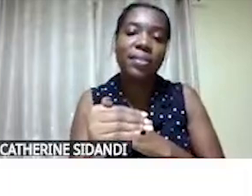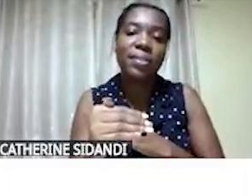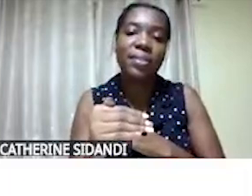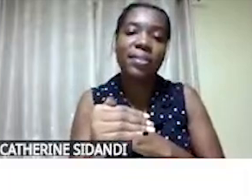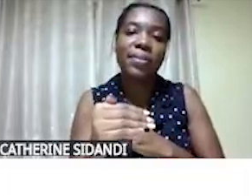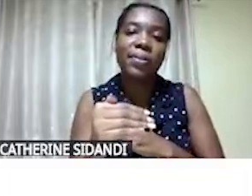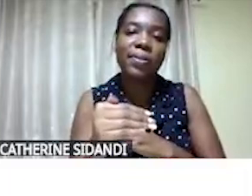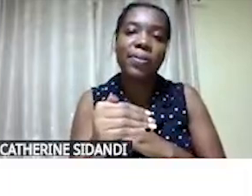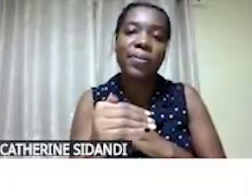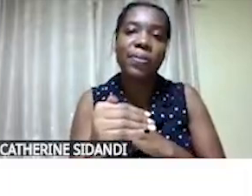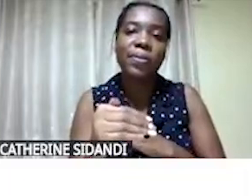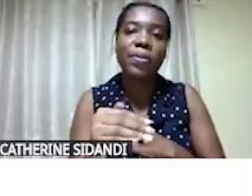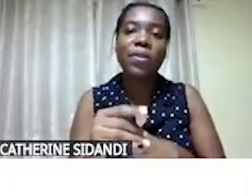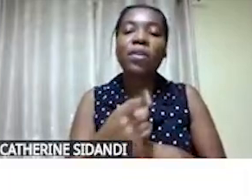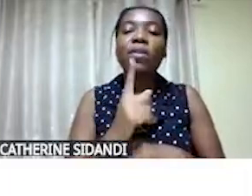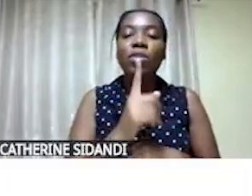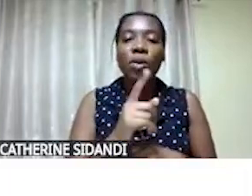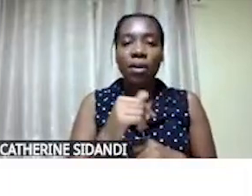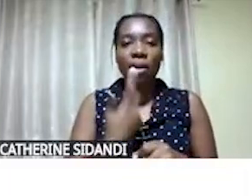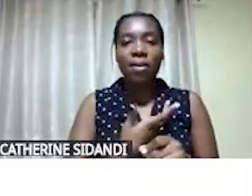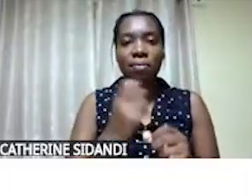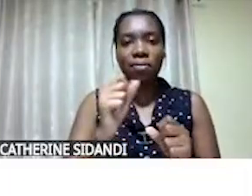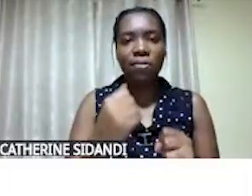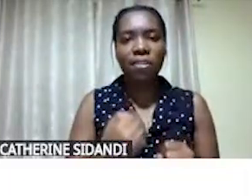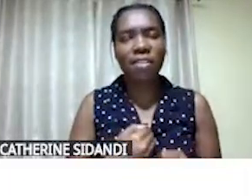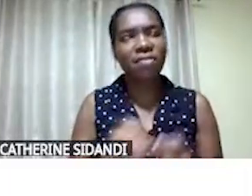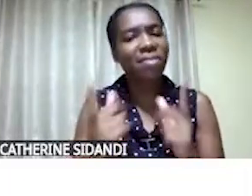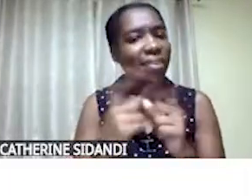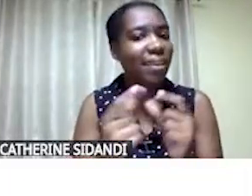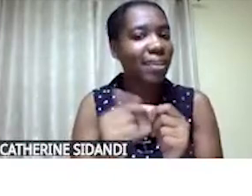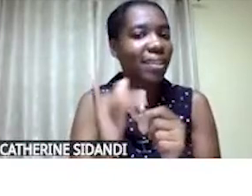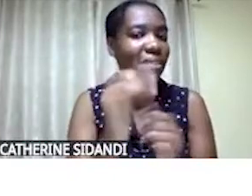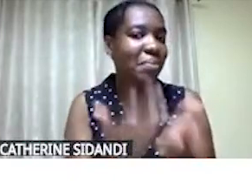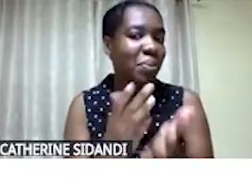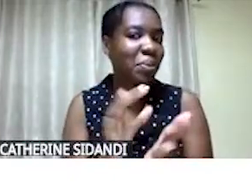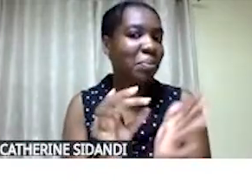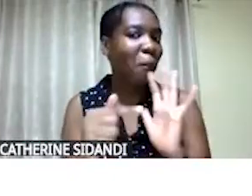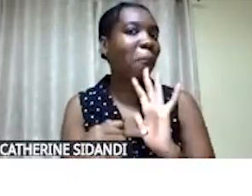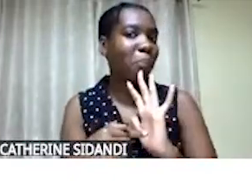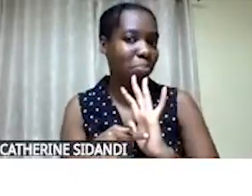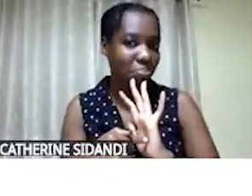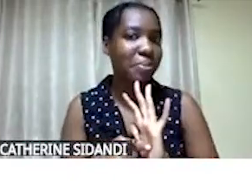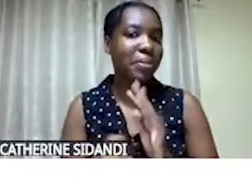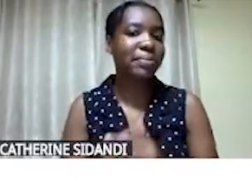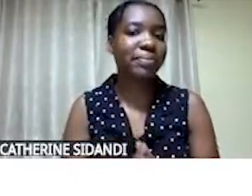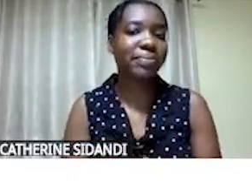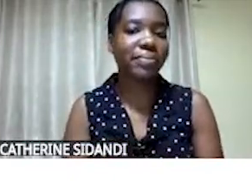I think Lee Baldwin with this statement was quite on point. And then just the